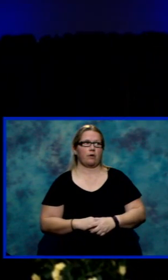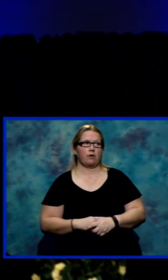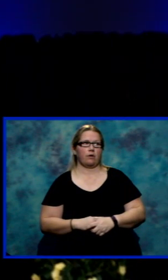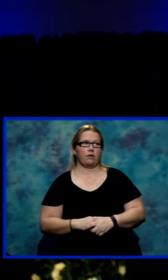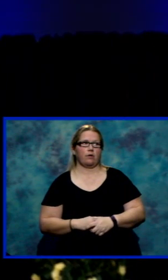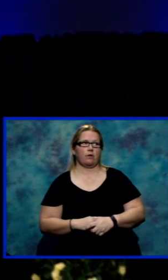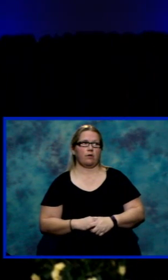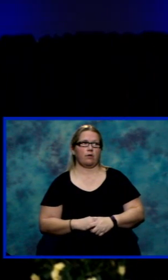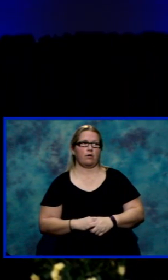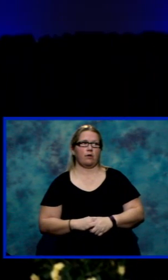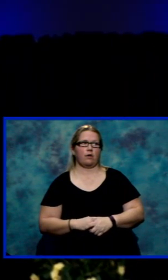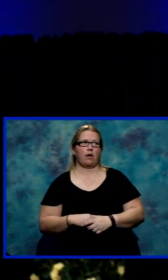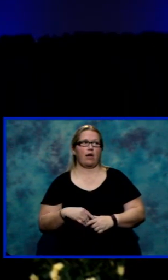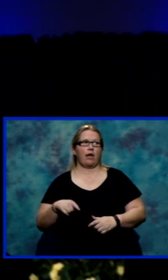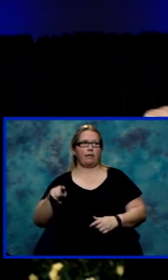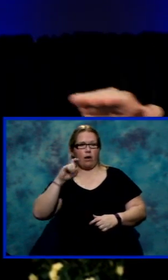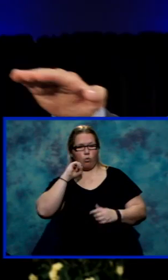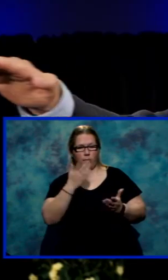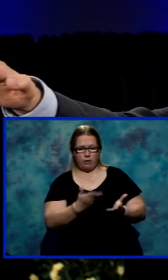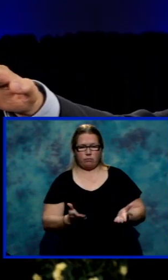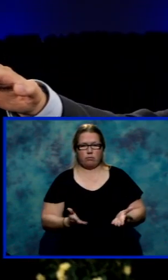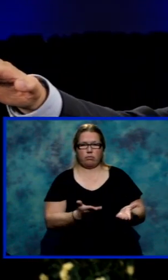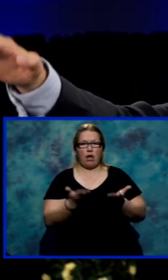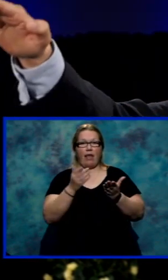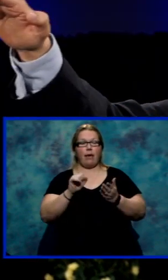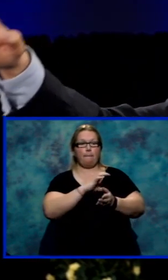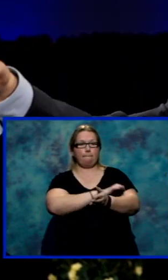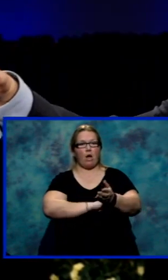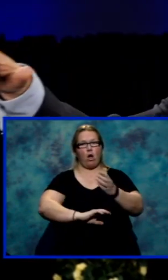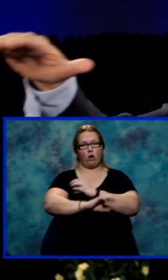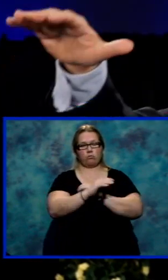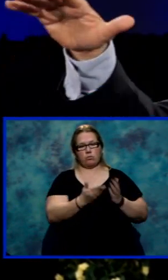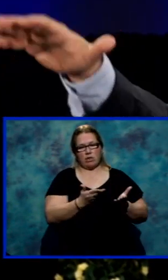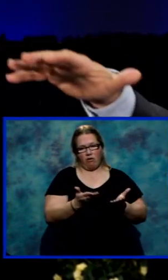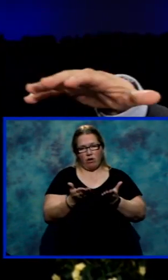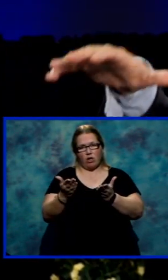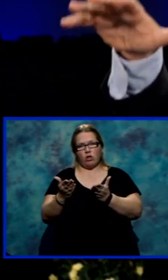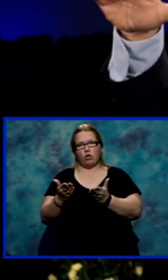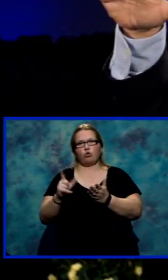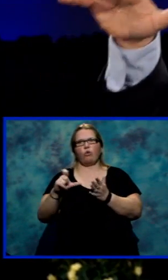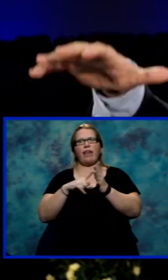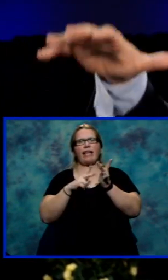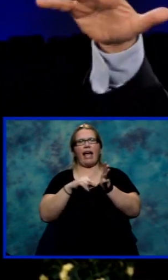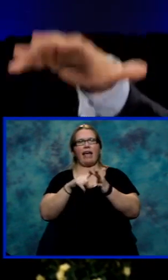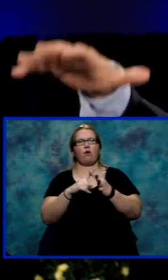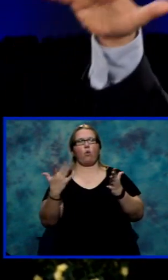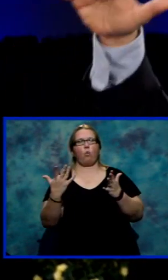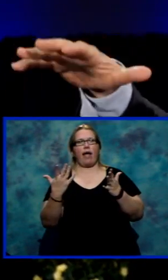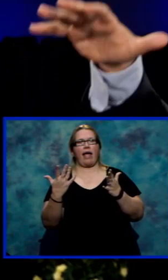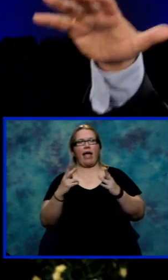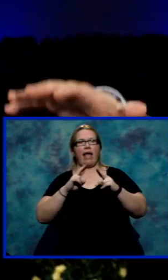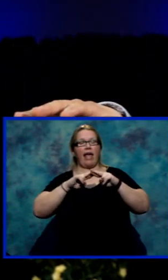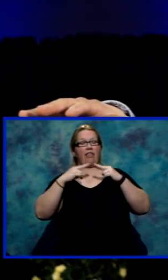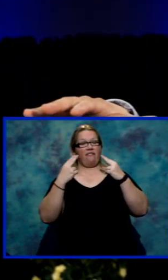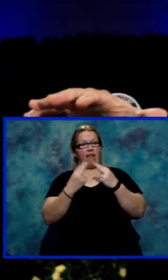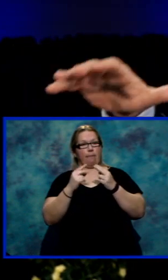disinterred, brought back up, and the bones carried to the field or to the cave where the family bones were